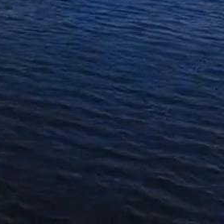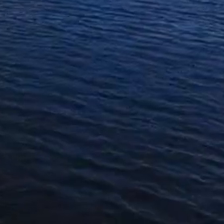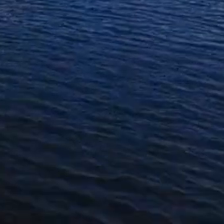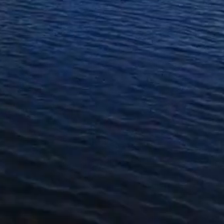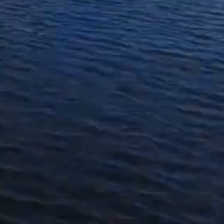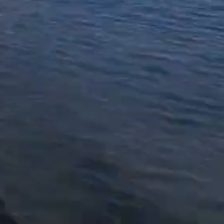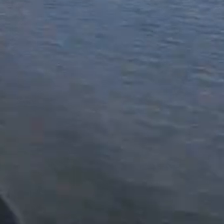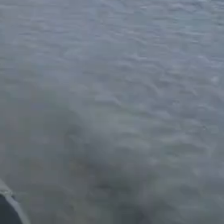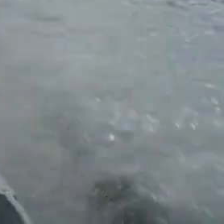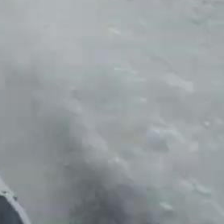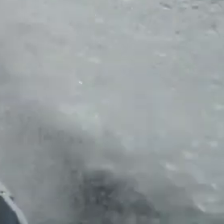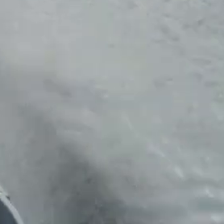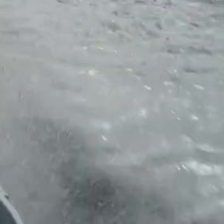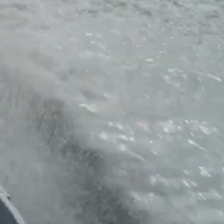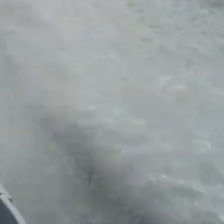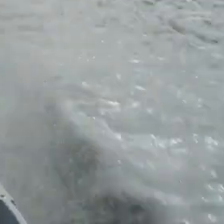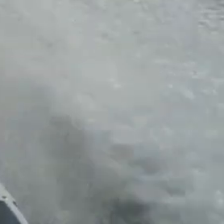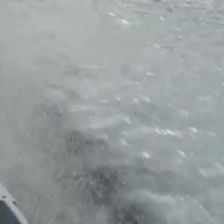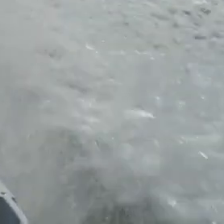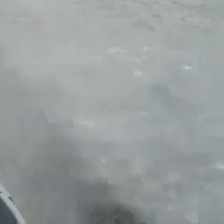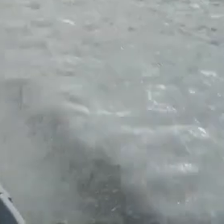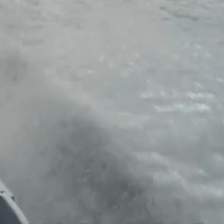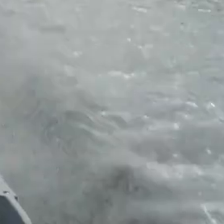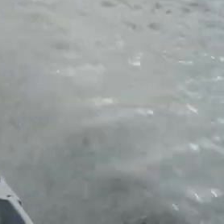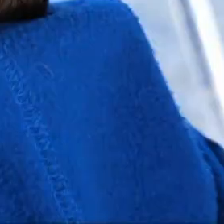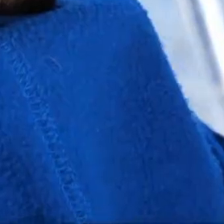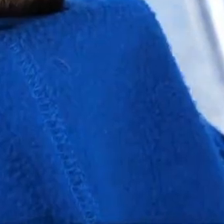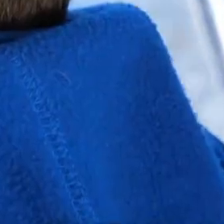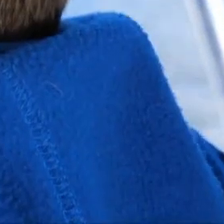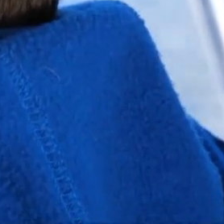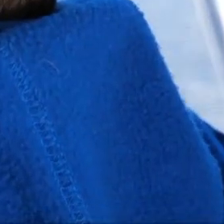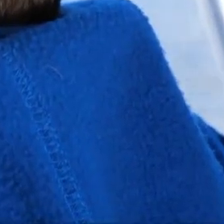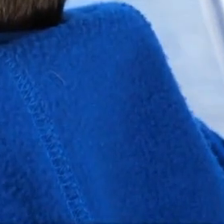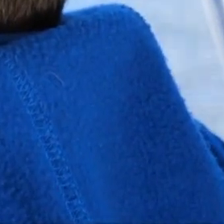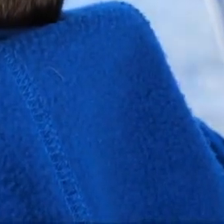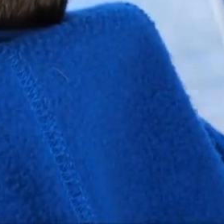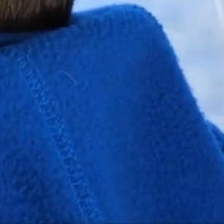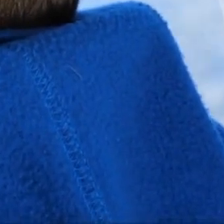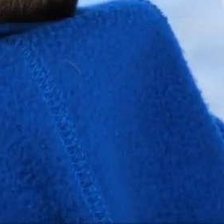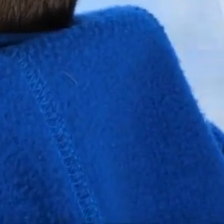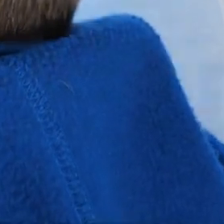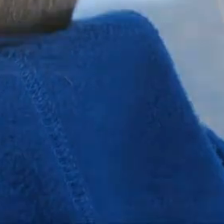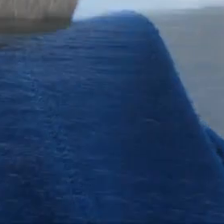5-star Yamaha sales and service. Yamaha revs your heart.